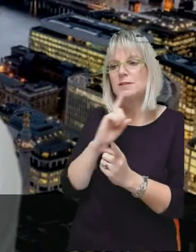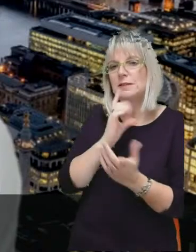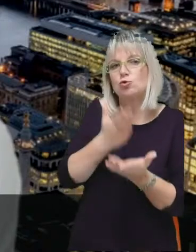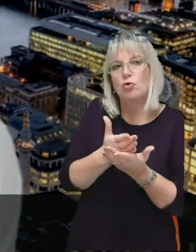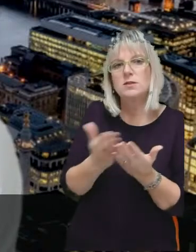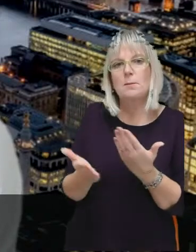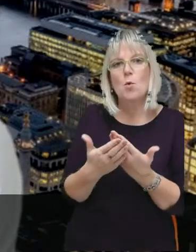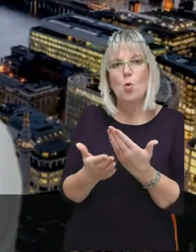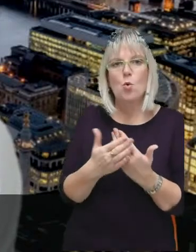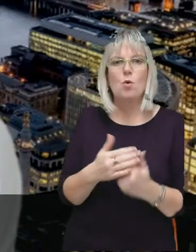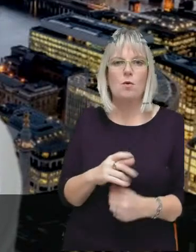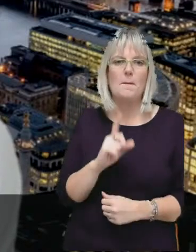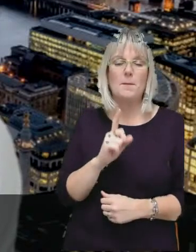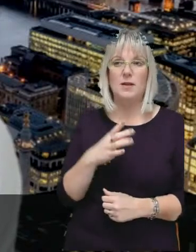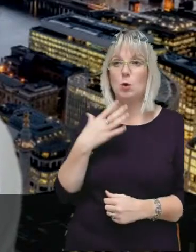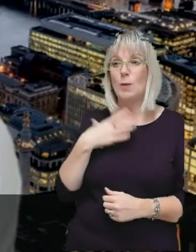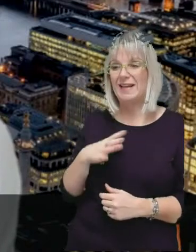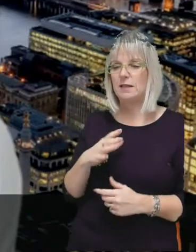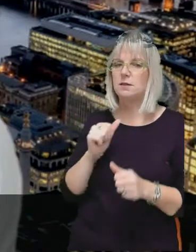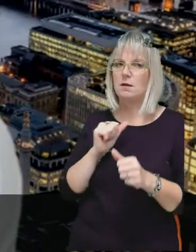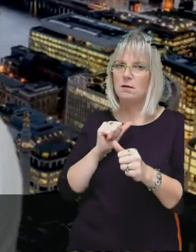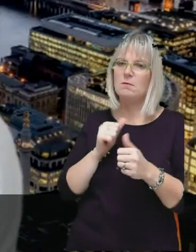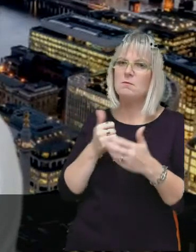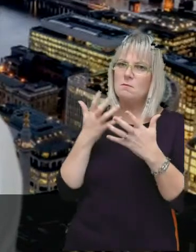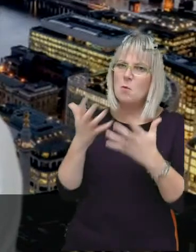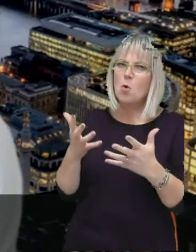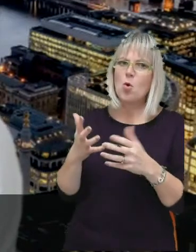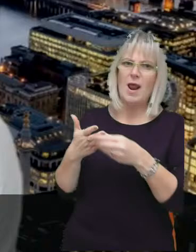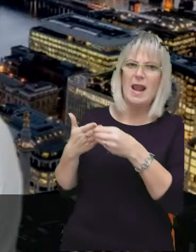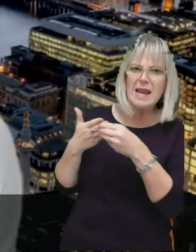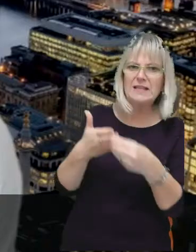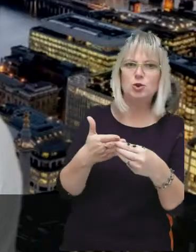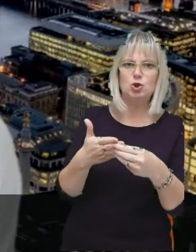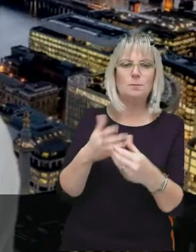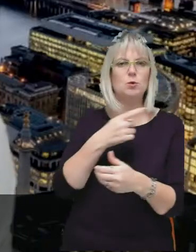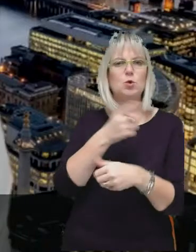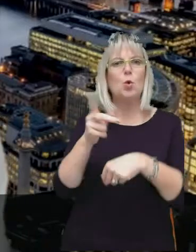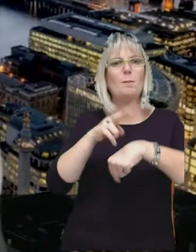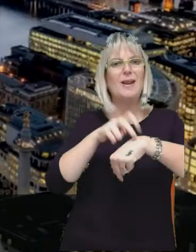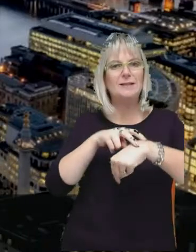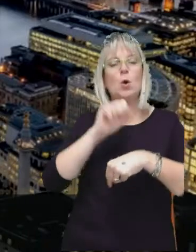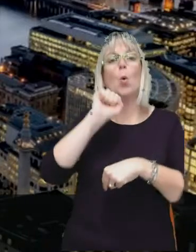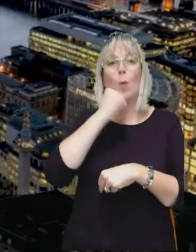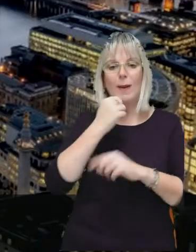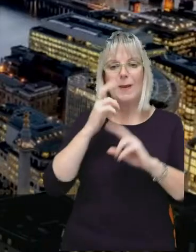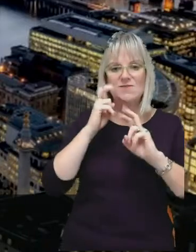more leadership, and we need police who investigate crimes no matter which community they happen in.